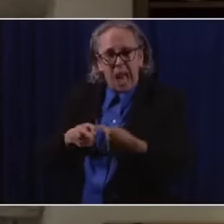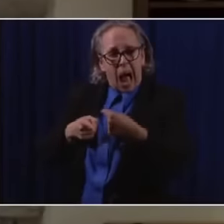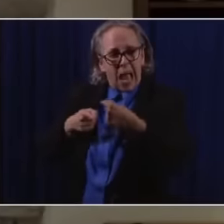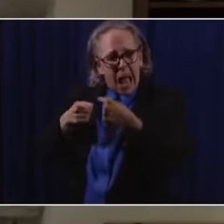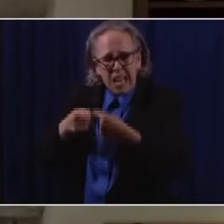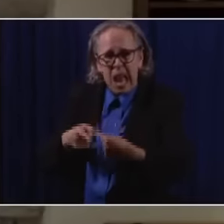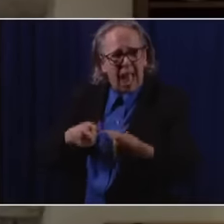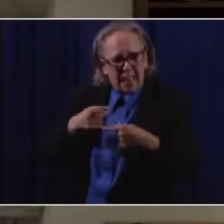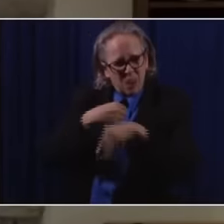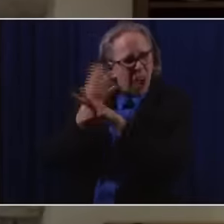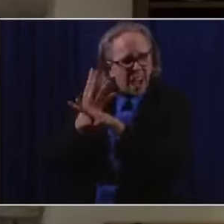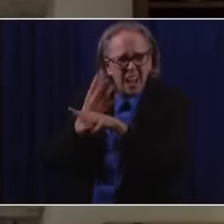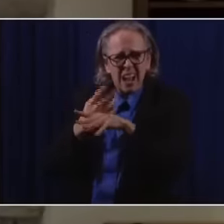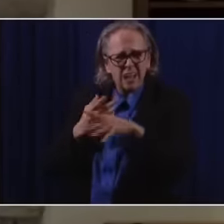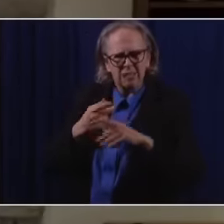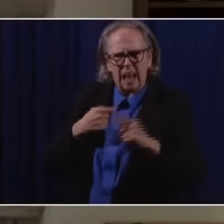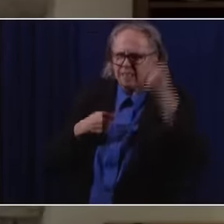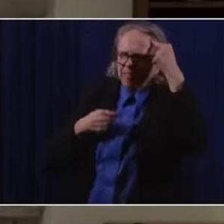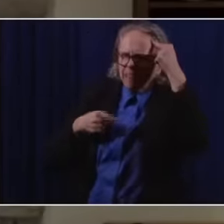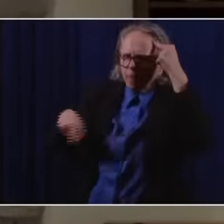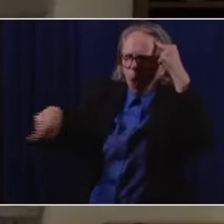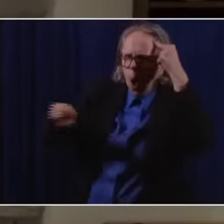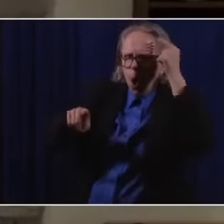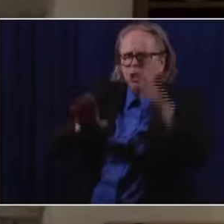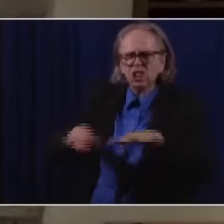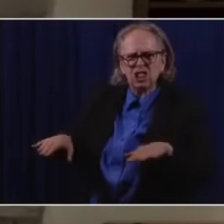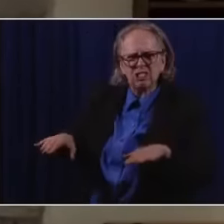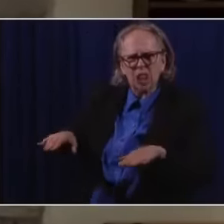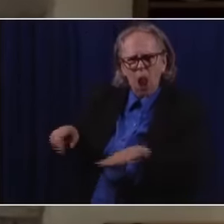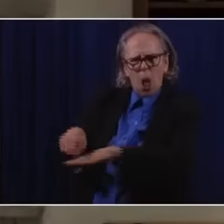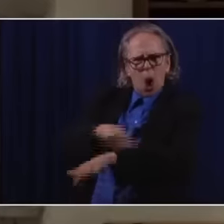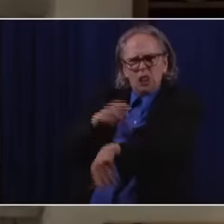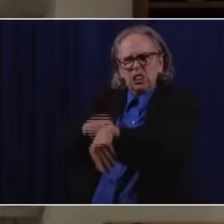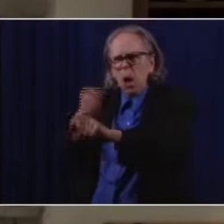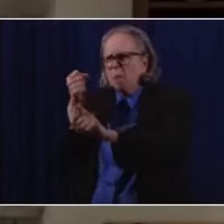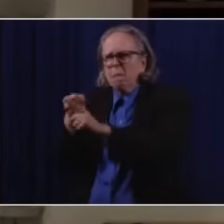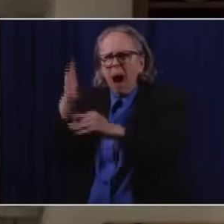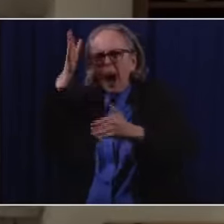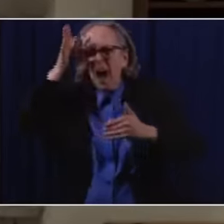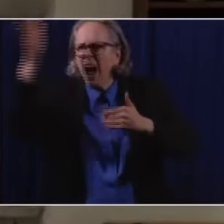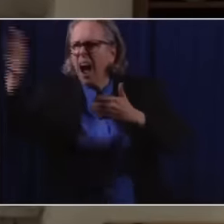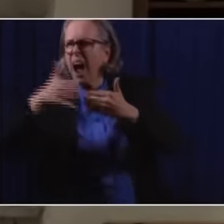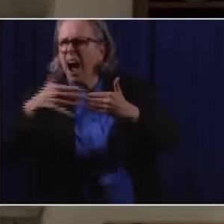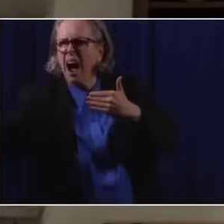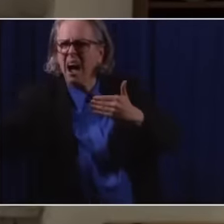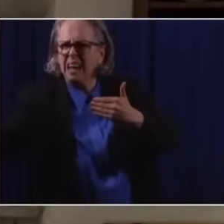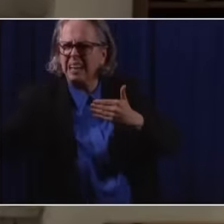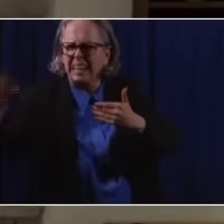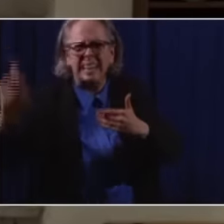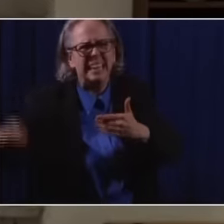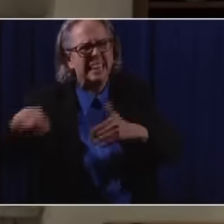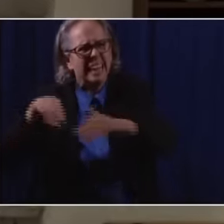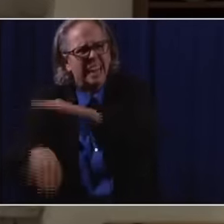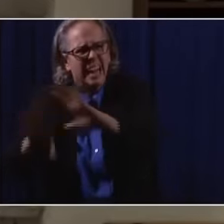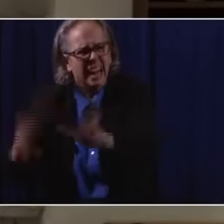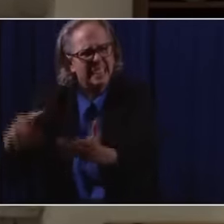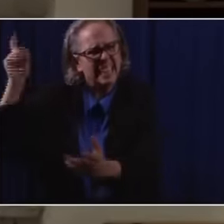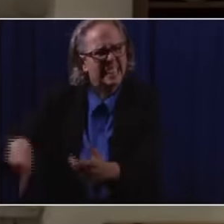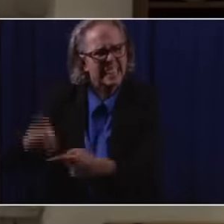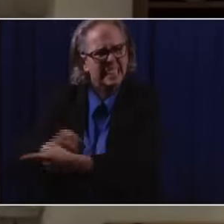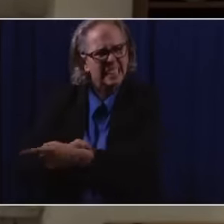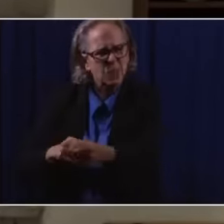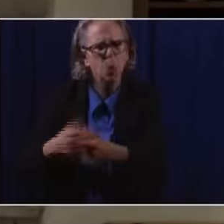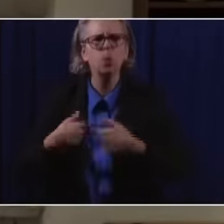them. And we have to worry about the long-term impact of these children. So we can control